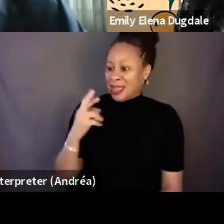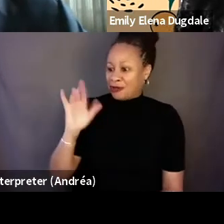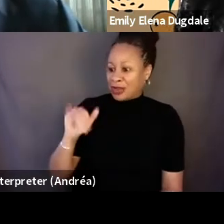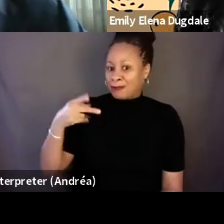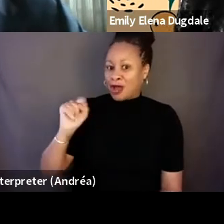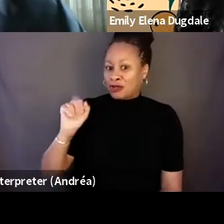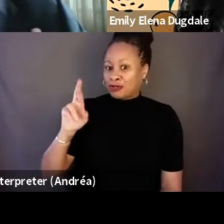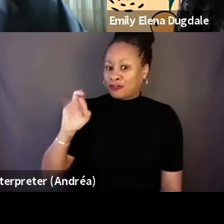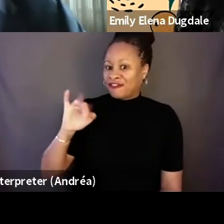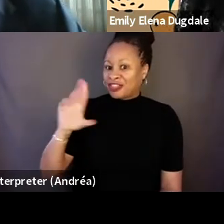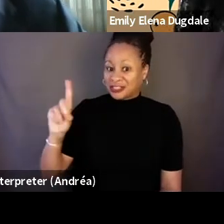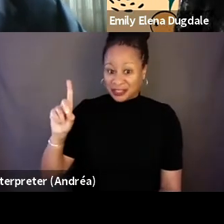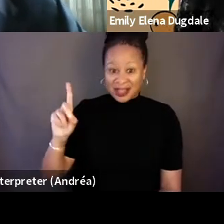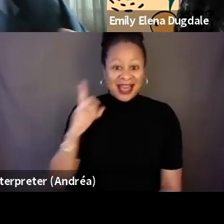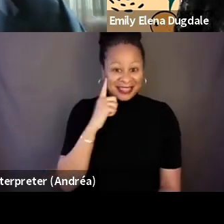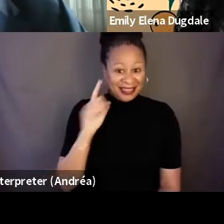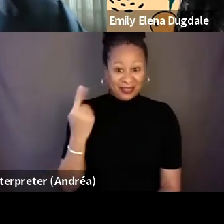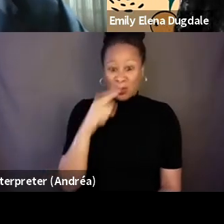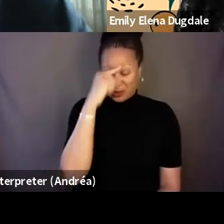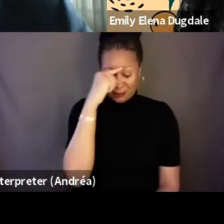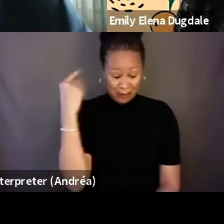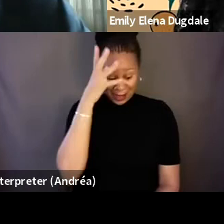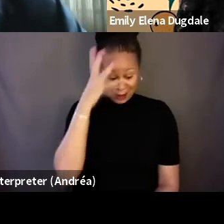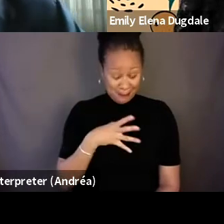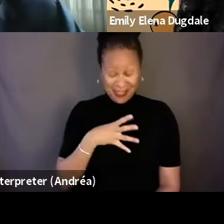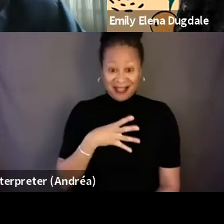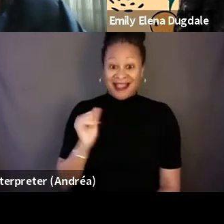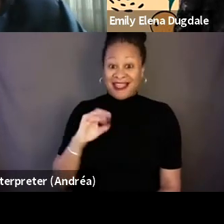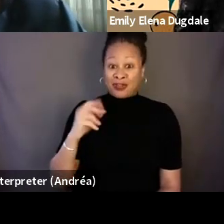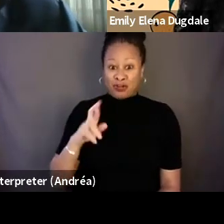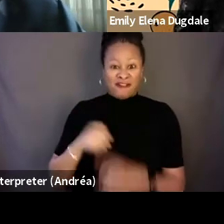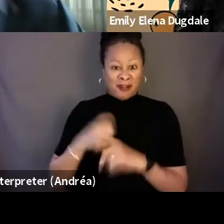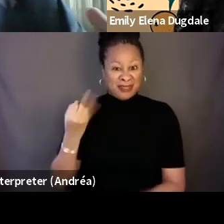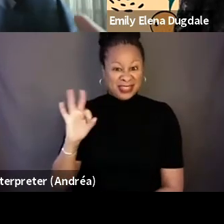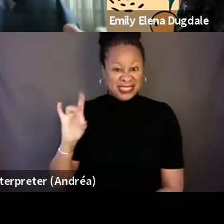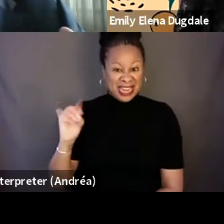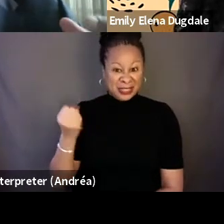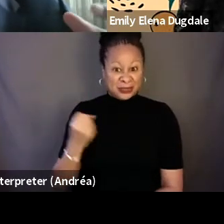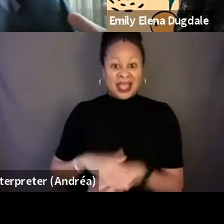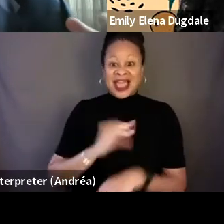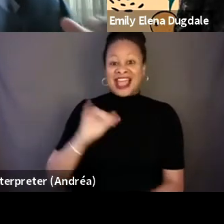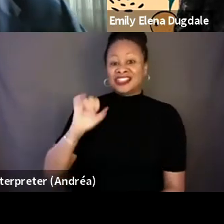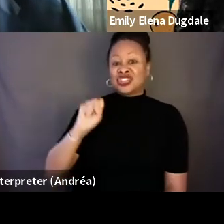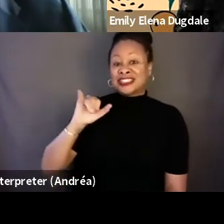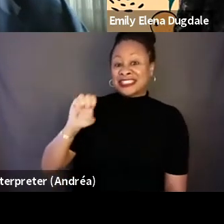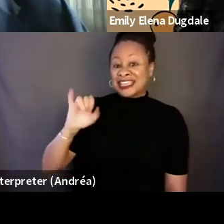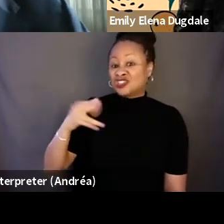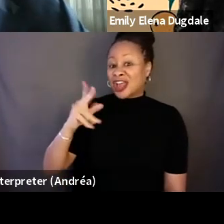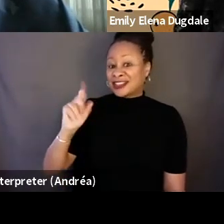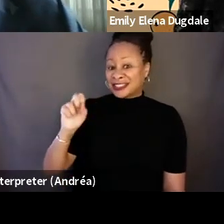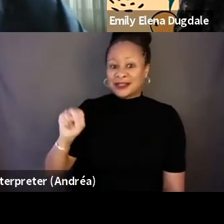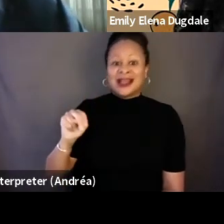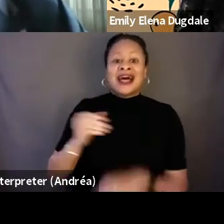only black male anchor at any of the stations in town in the 80s. And Jesse Jackson led a boycott of